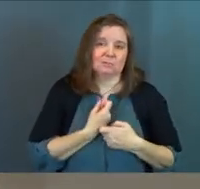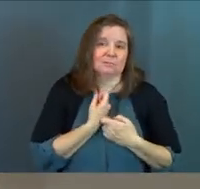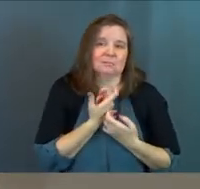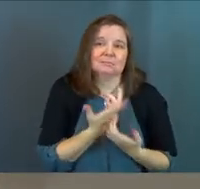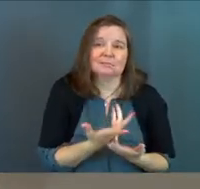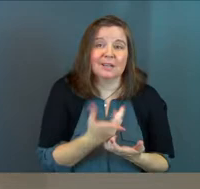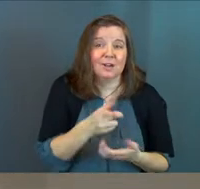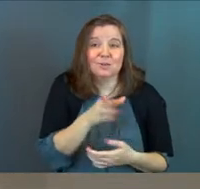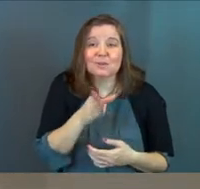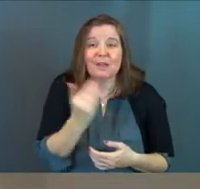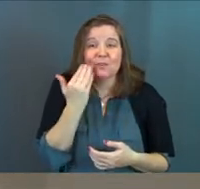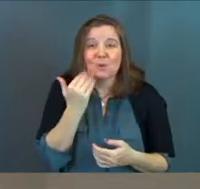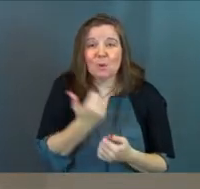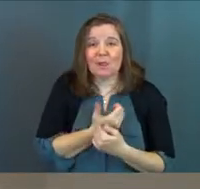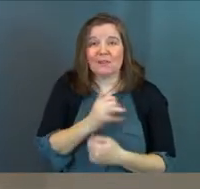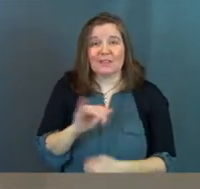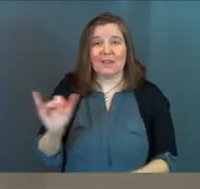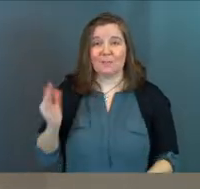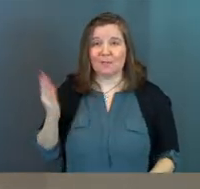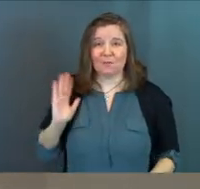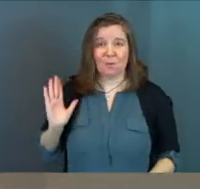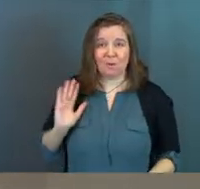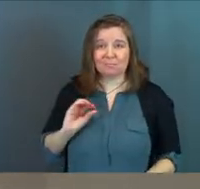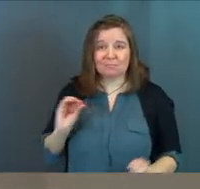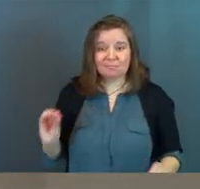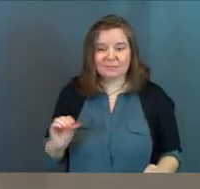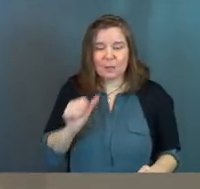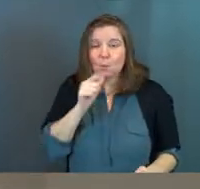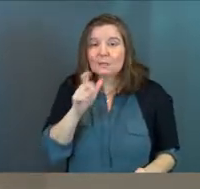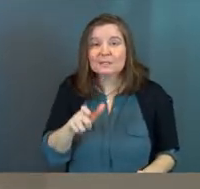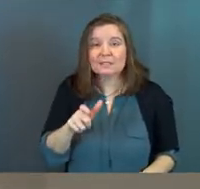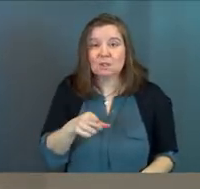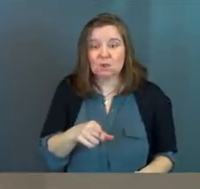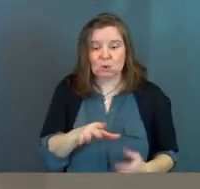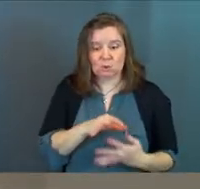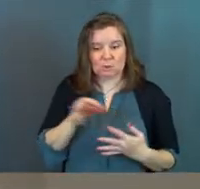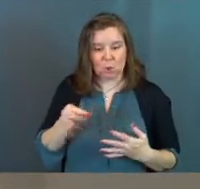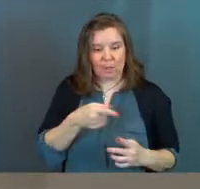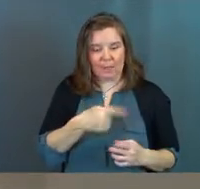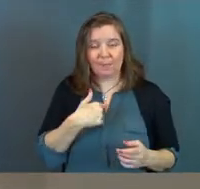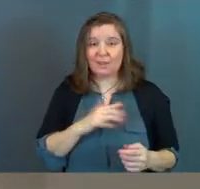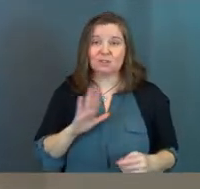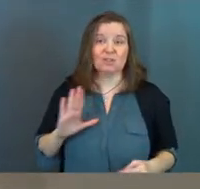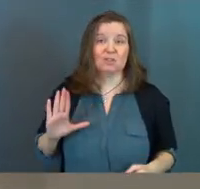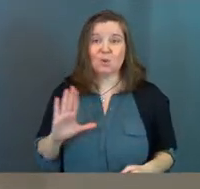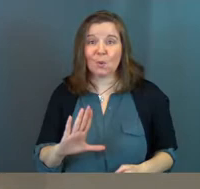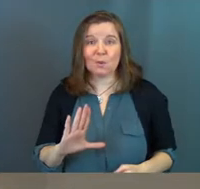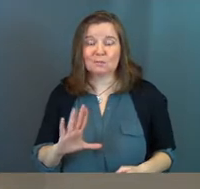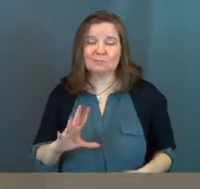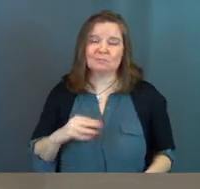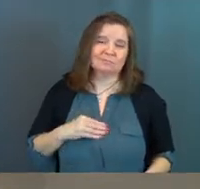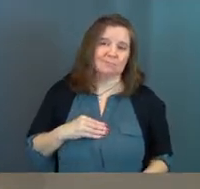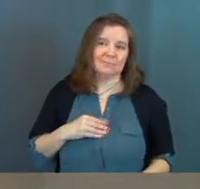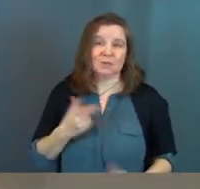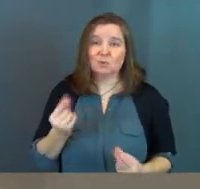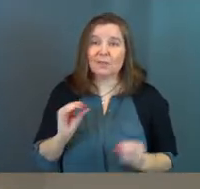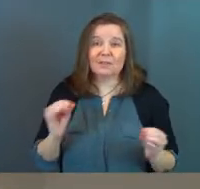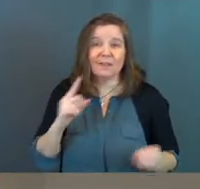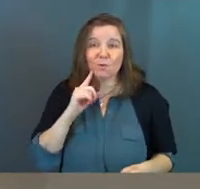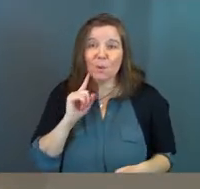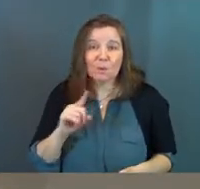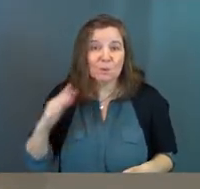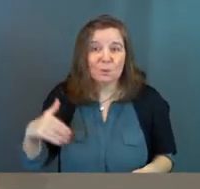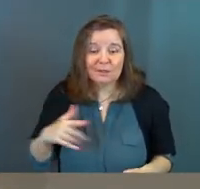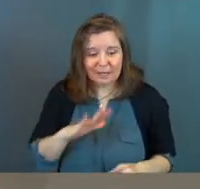you. And you never knew a love like that before. It wasn't necessarily that you chose them, they're just yours. And they've done nothing for